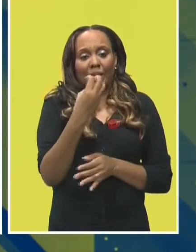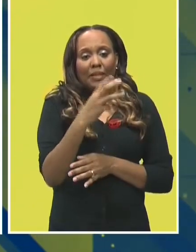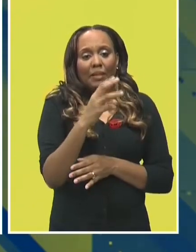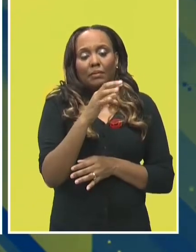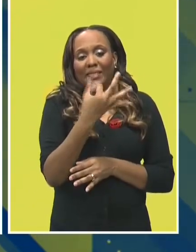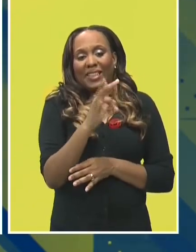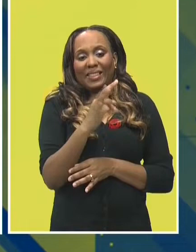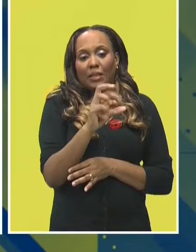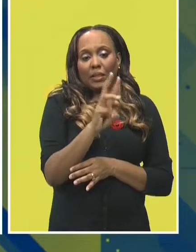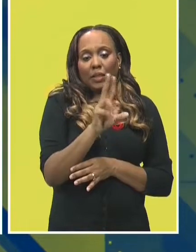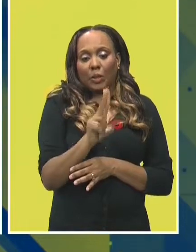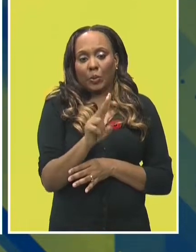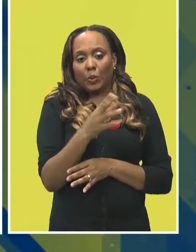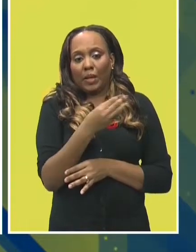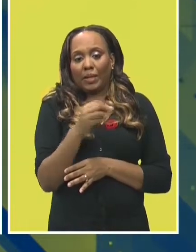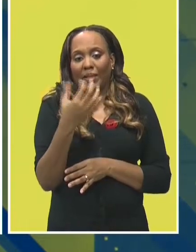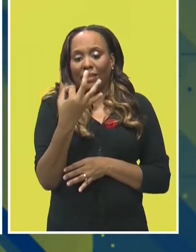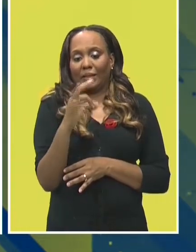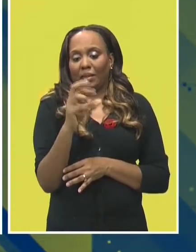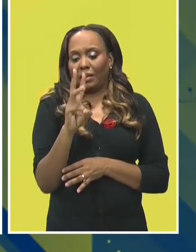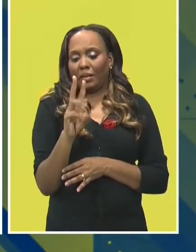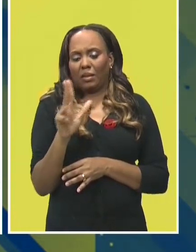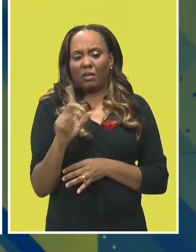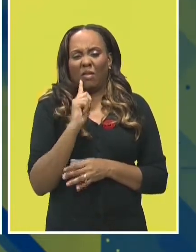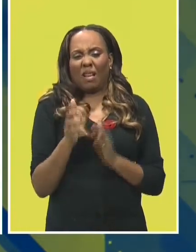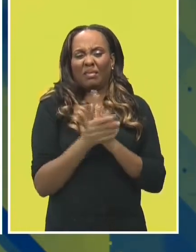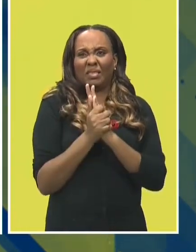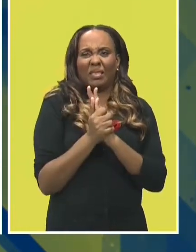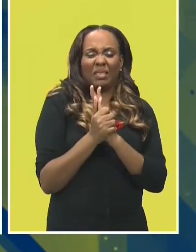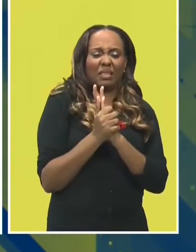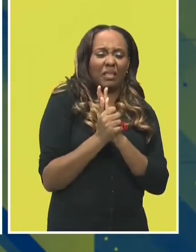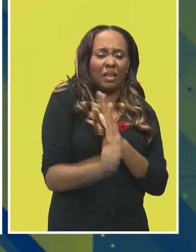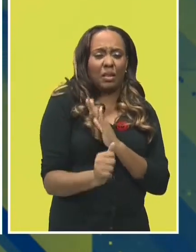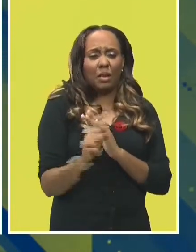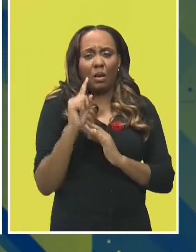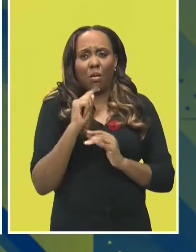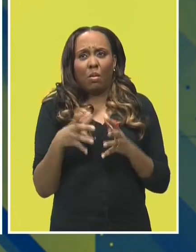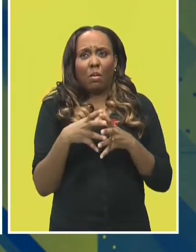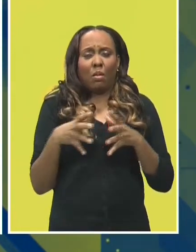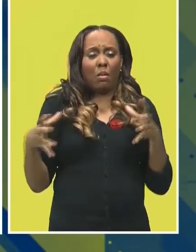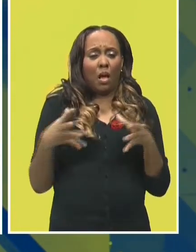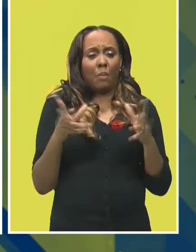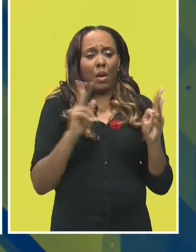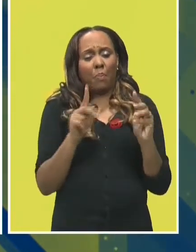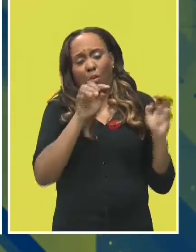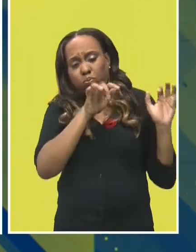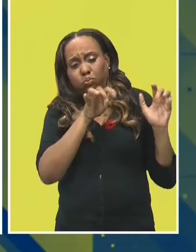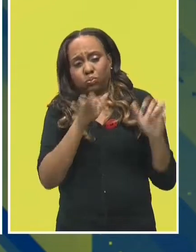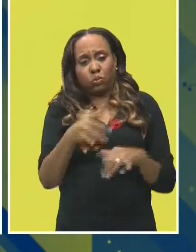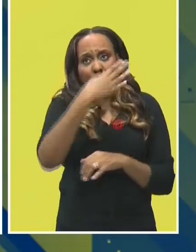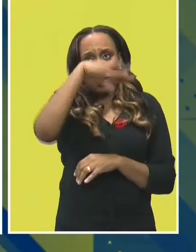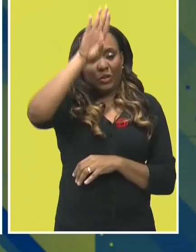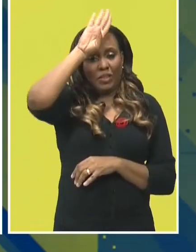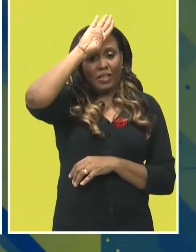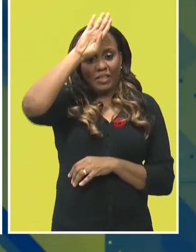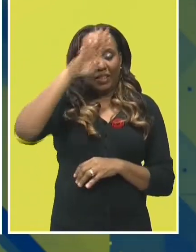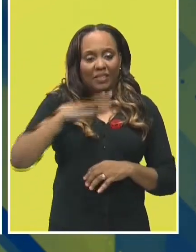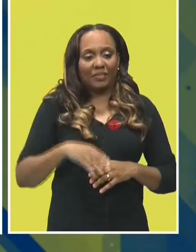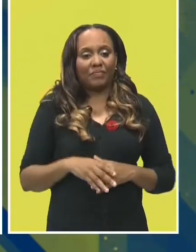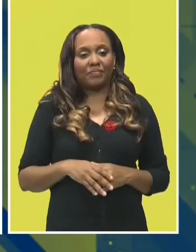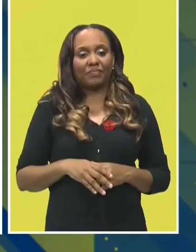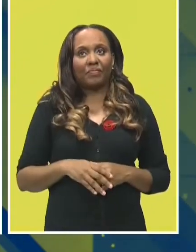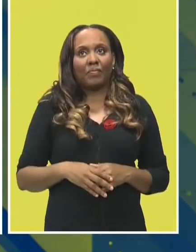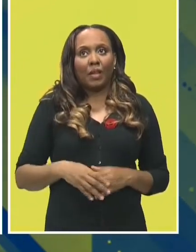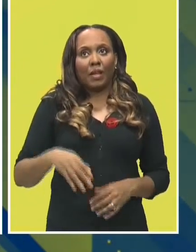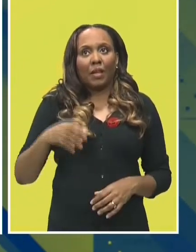1962-63. His multidimensional skills were worth its weight in gold and drew massive crowds to Australia. He was knighted